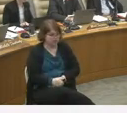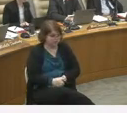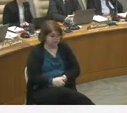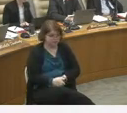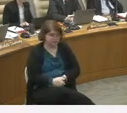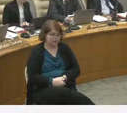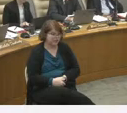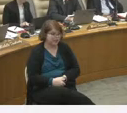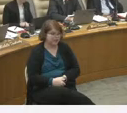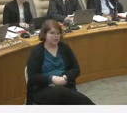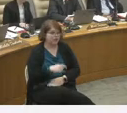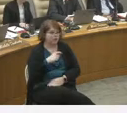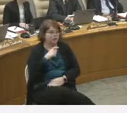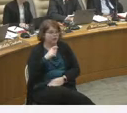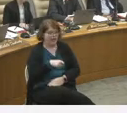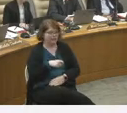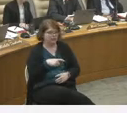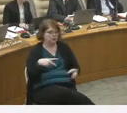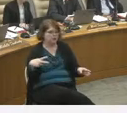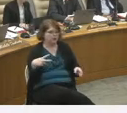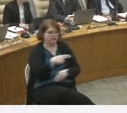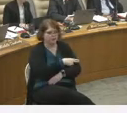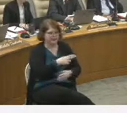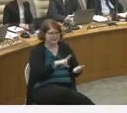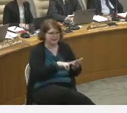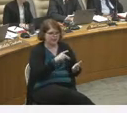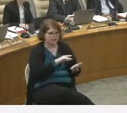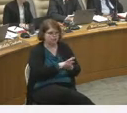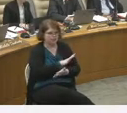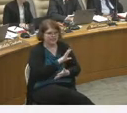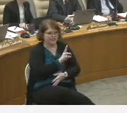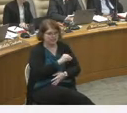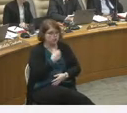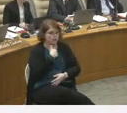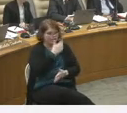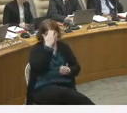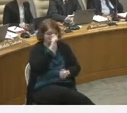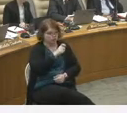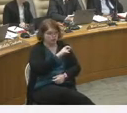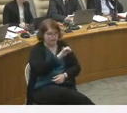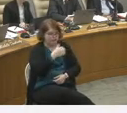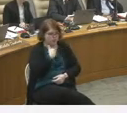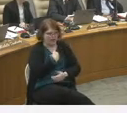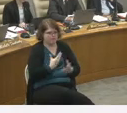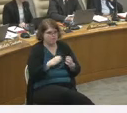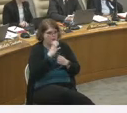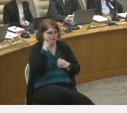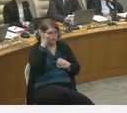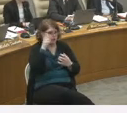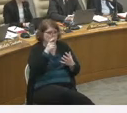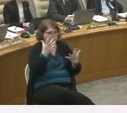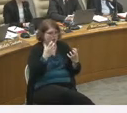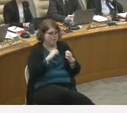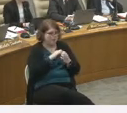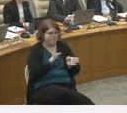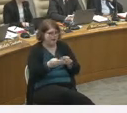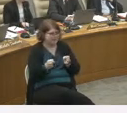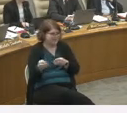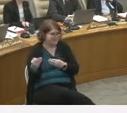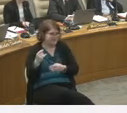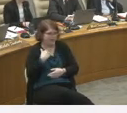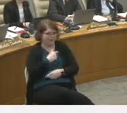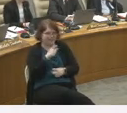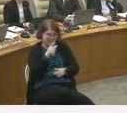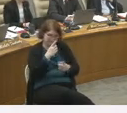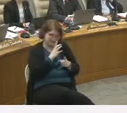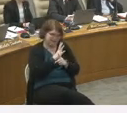the sign up sheet at 60. we forgot to shut it off yesterday and we had more more parents wanting more boxes so been